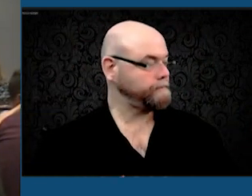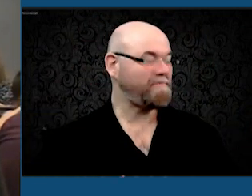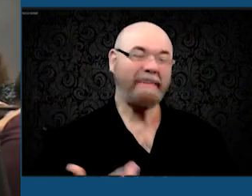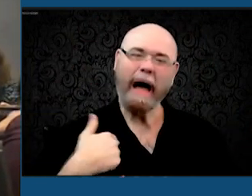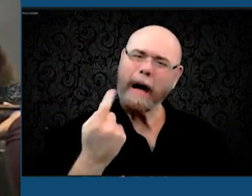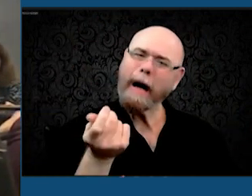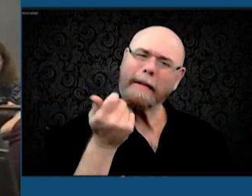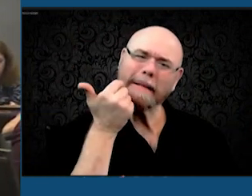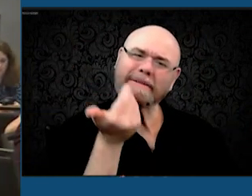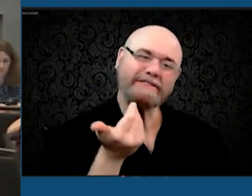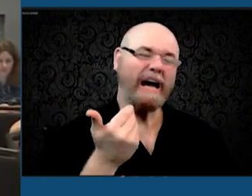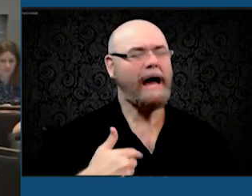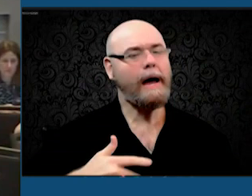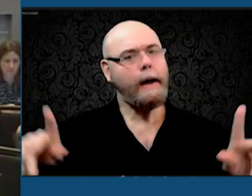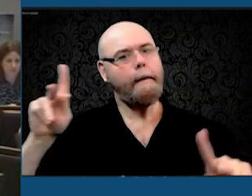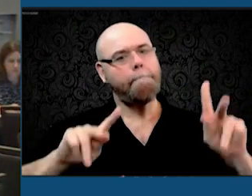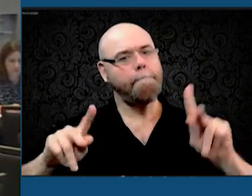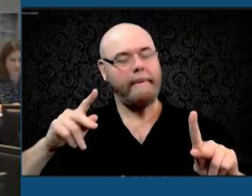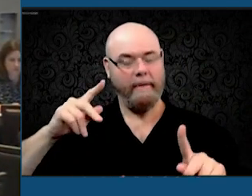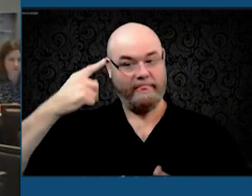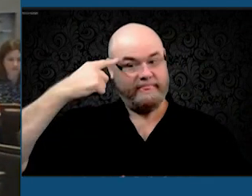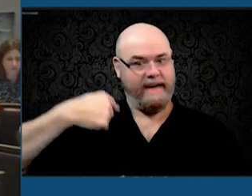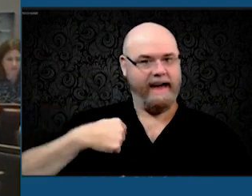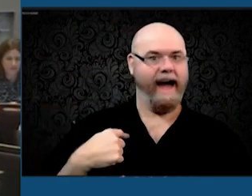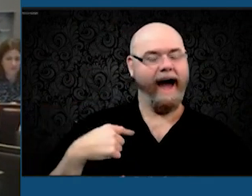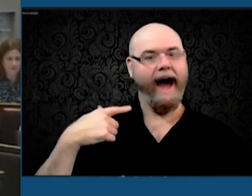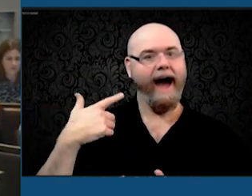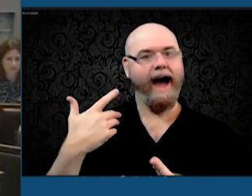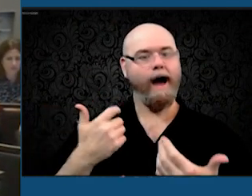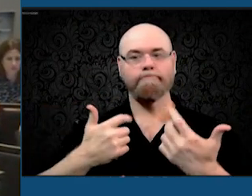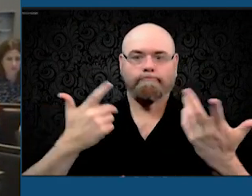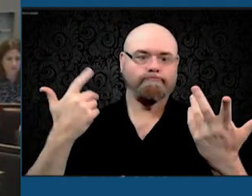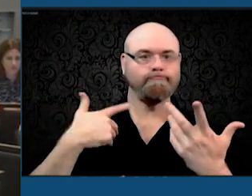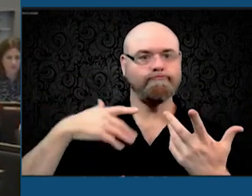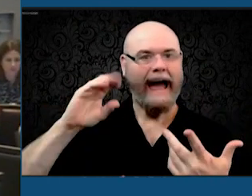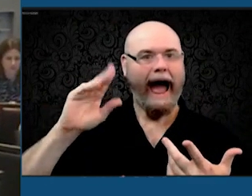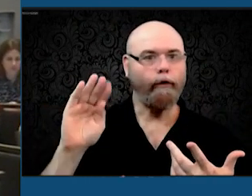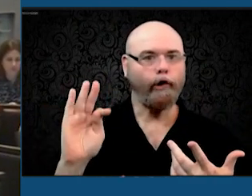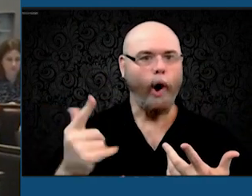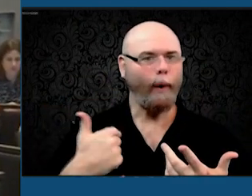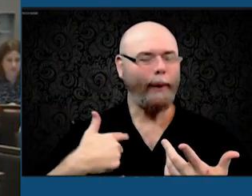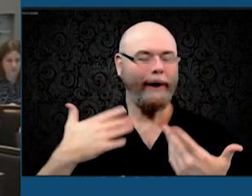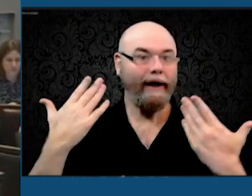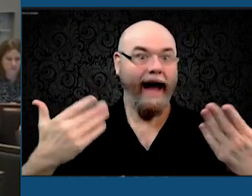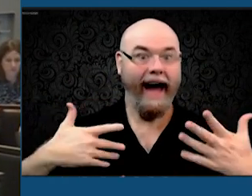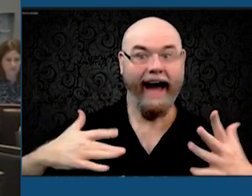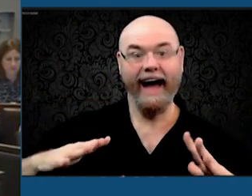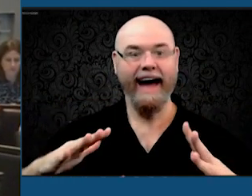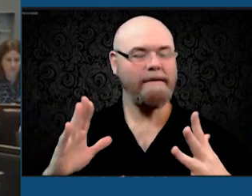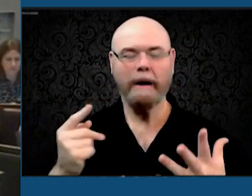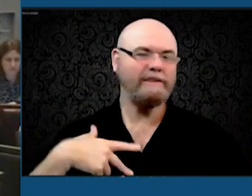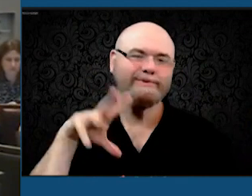think I'm outgoing because I do presenting, but I will be depleted after this talk and want to run away to a little room by